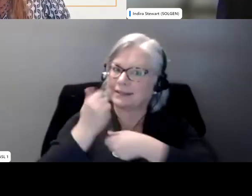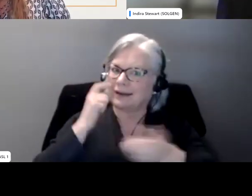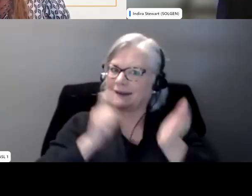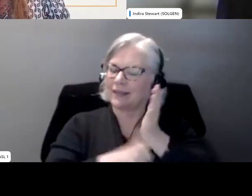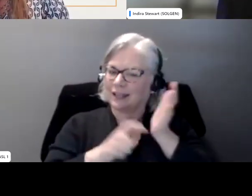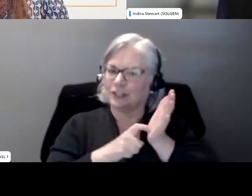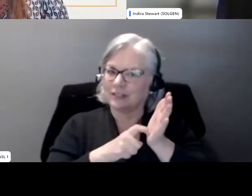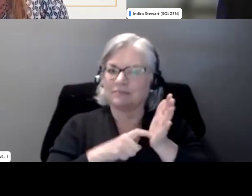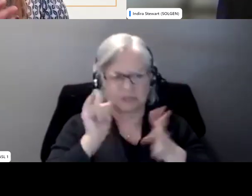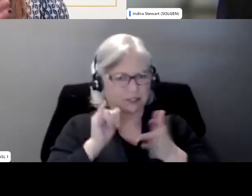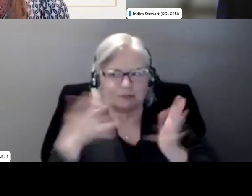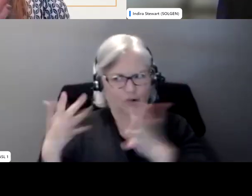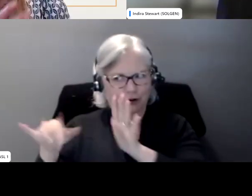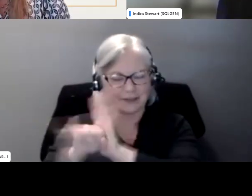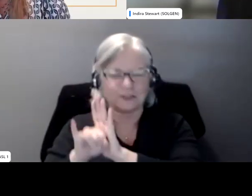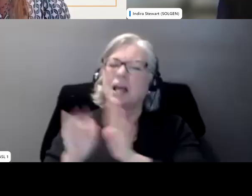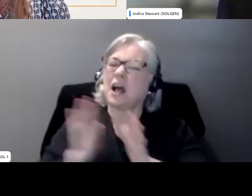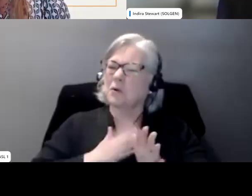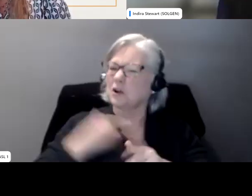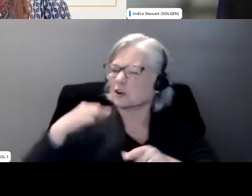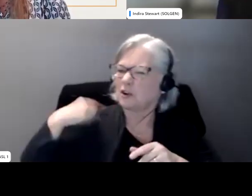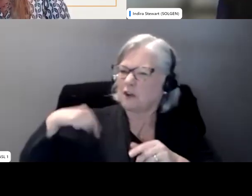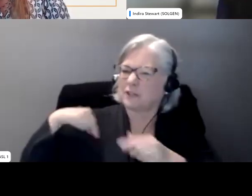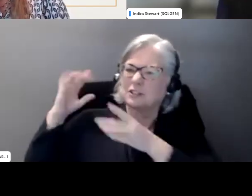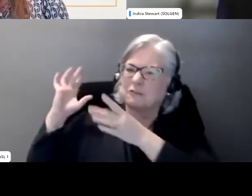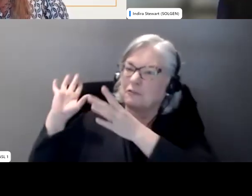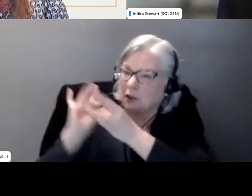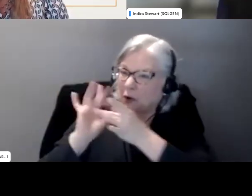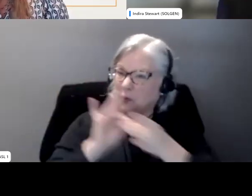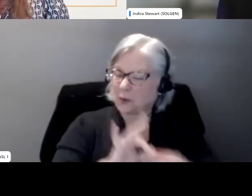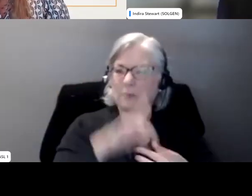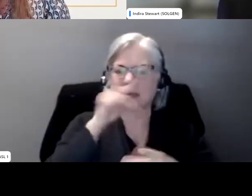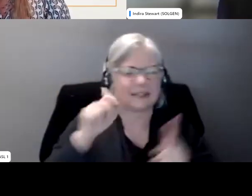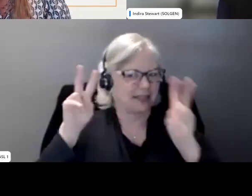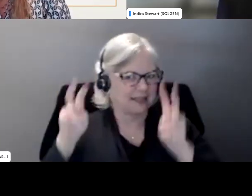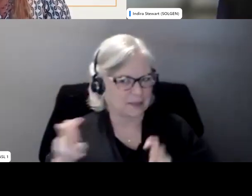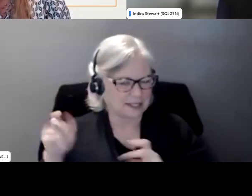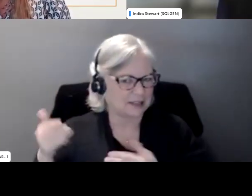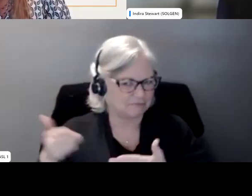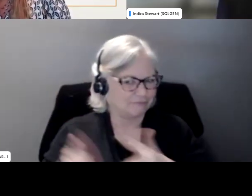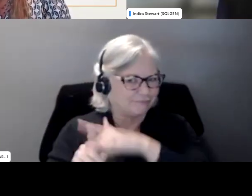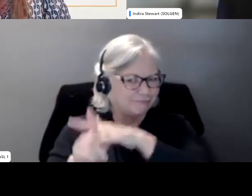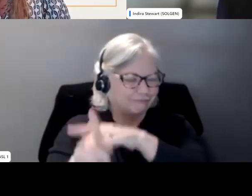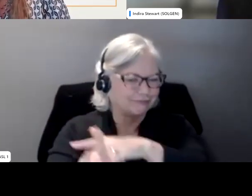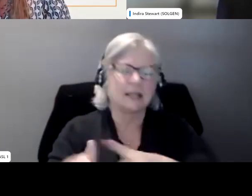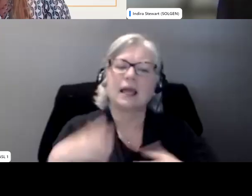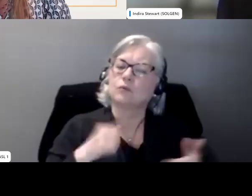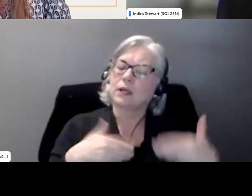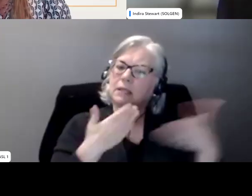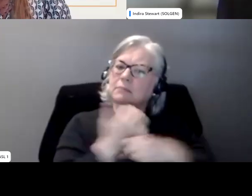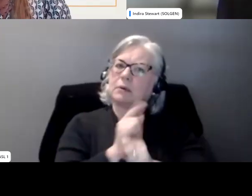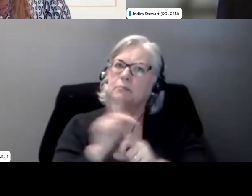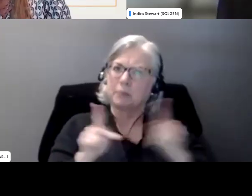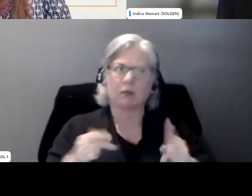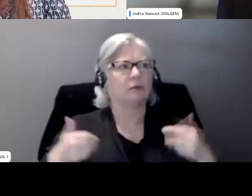a flow to this conferences and the themes that have arisen and the recommendations to making sure that people are equipped so they know that they can